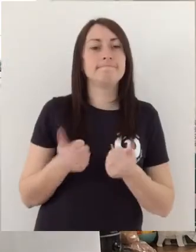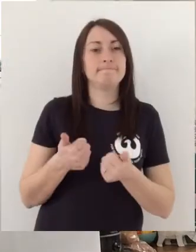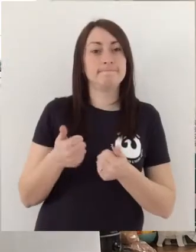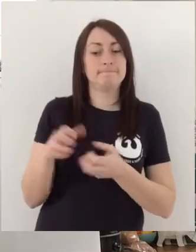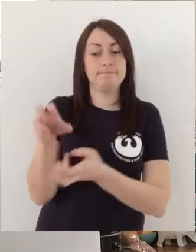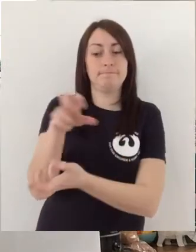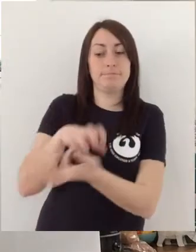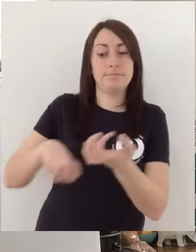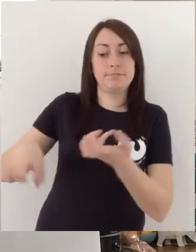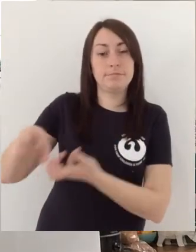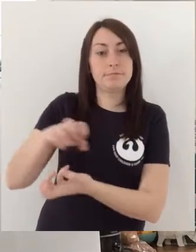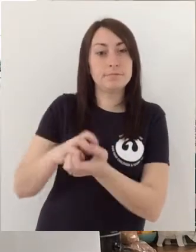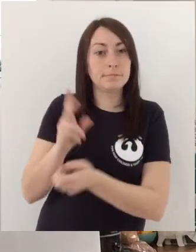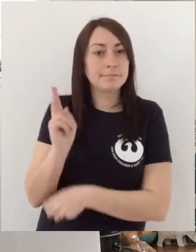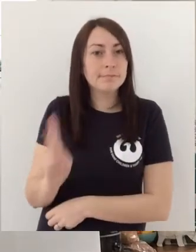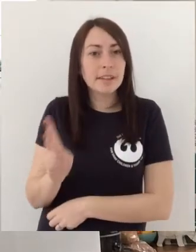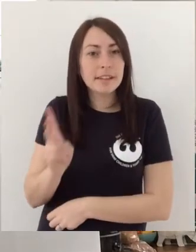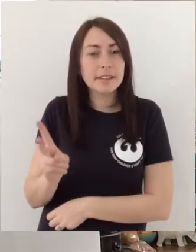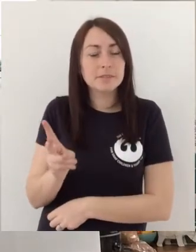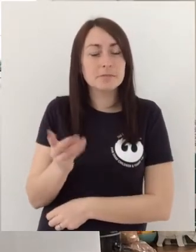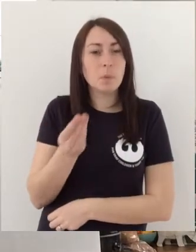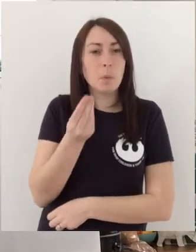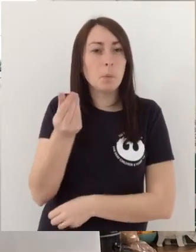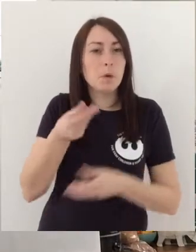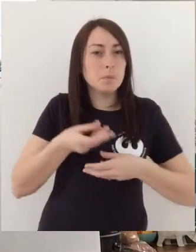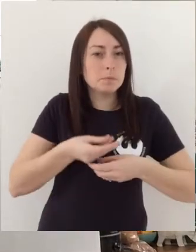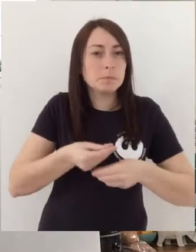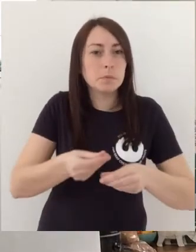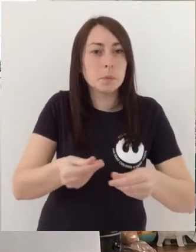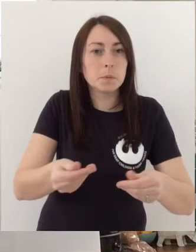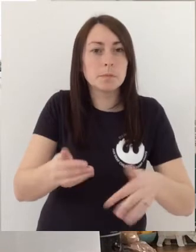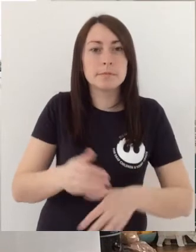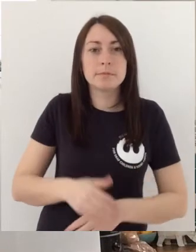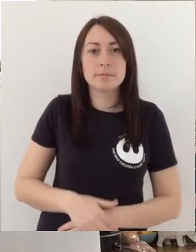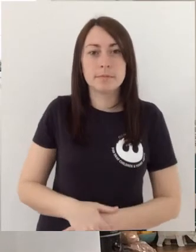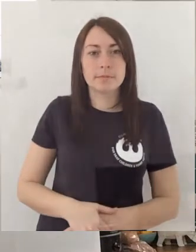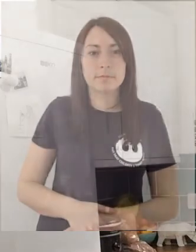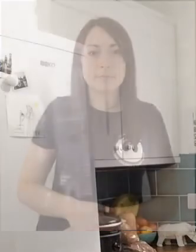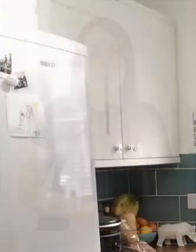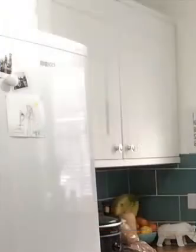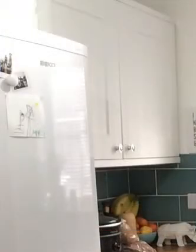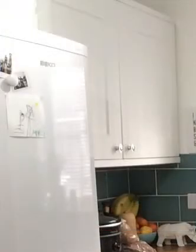Okay, and I'm going to mix that again just until it's almost smooth.